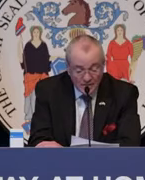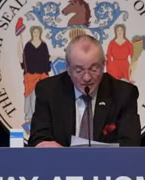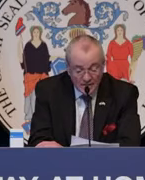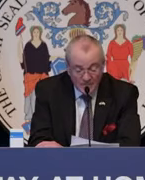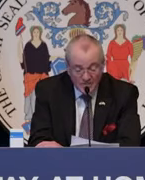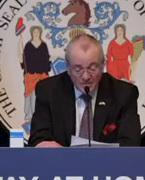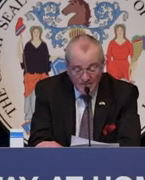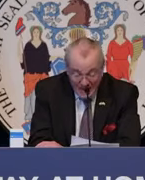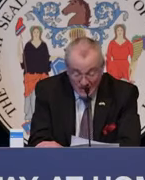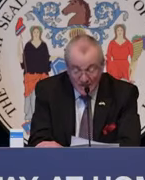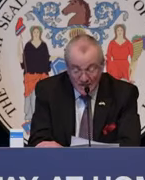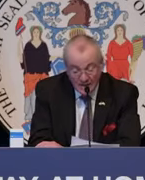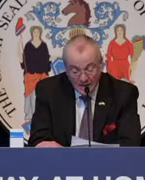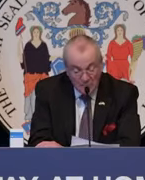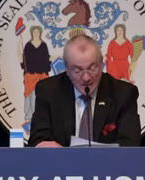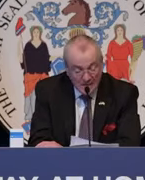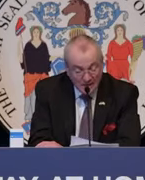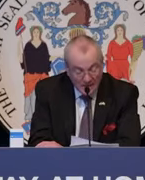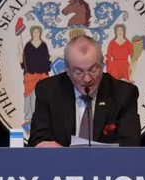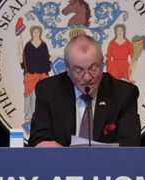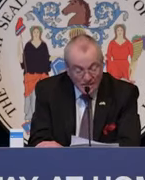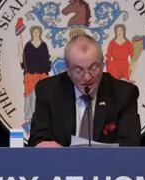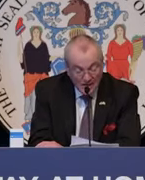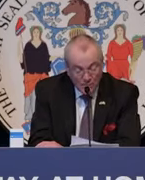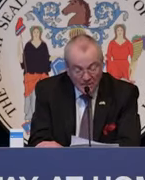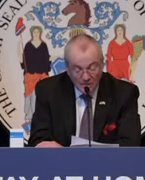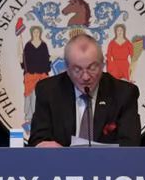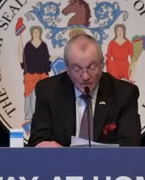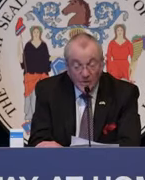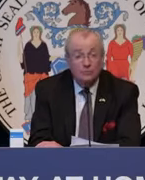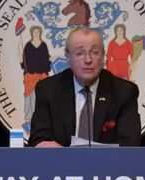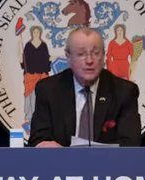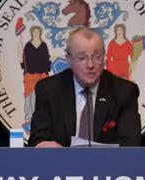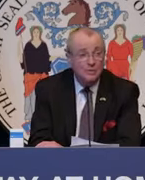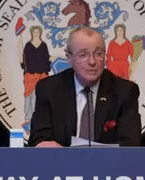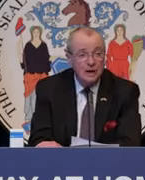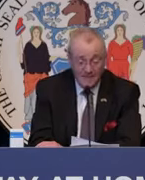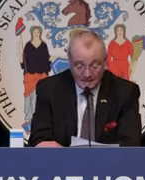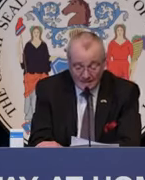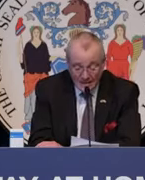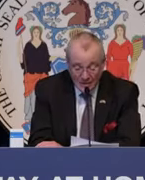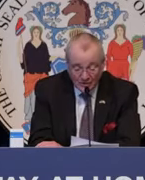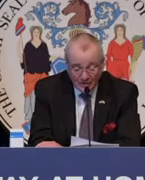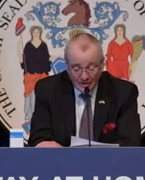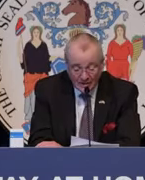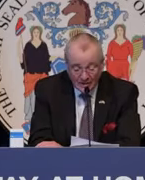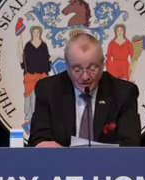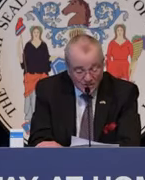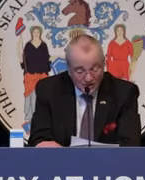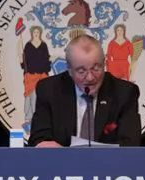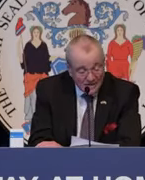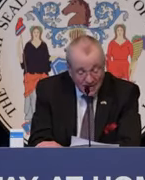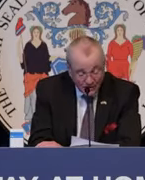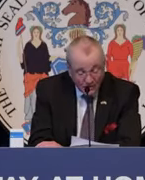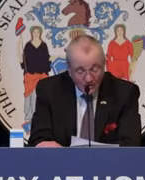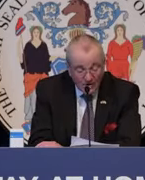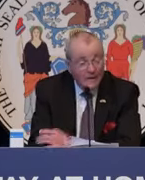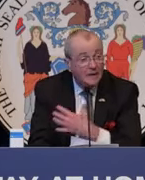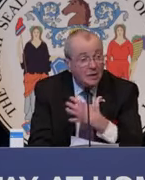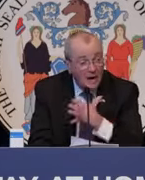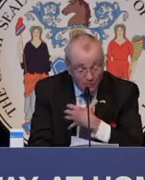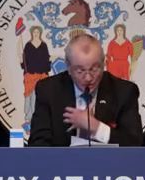Senator Menendez for his tenacity in making our case and bringing along his reasonable Republican colleagues. This fight is not